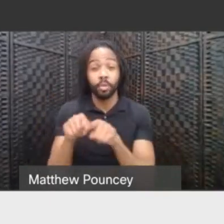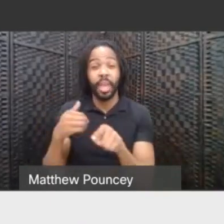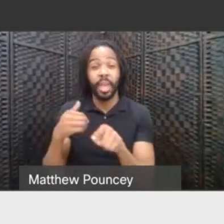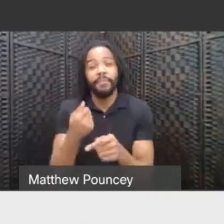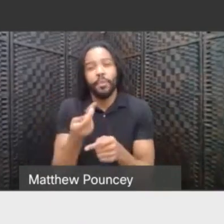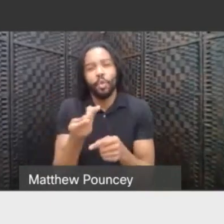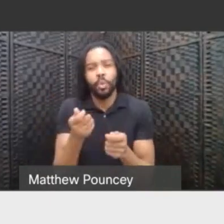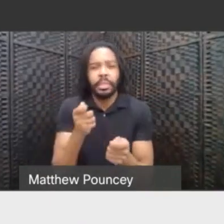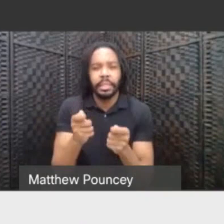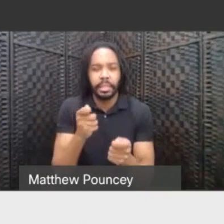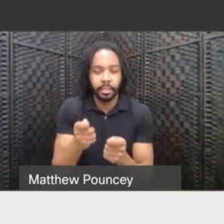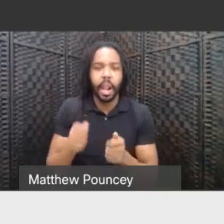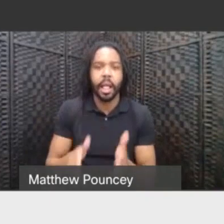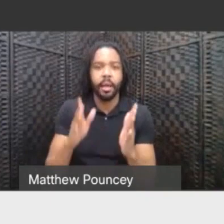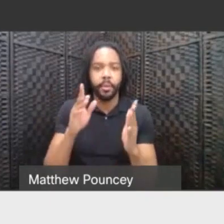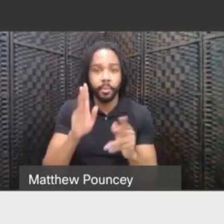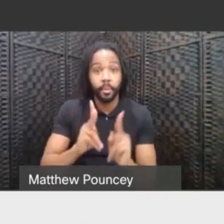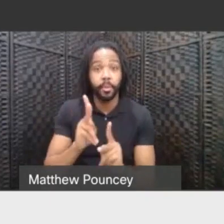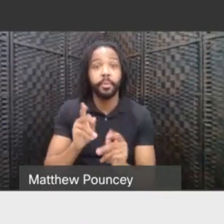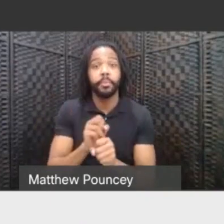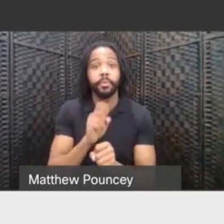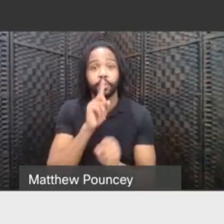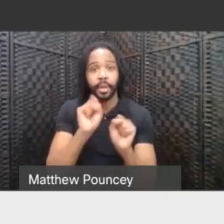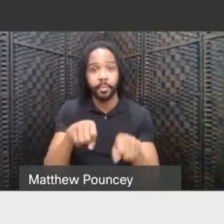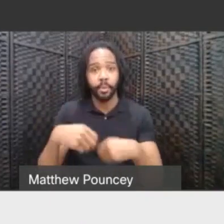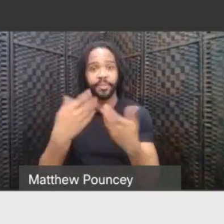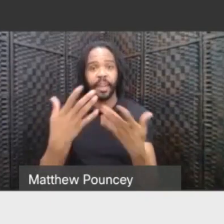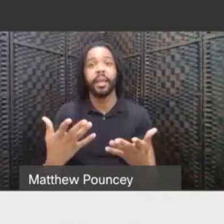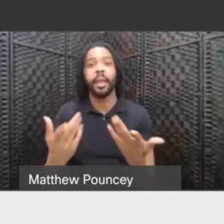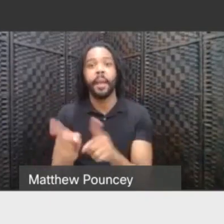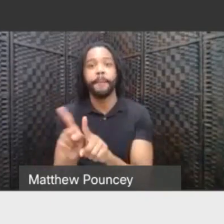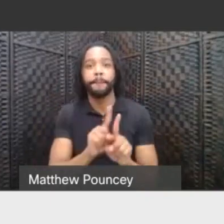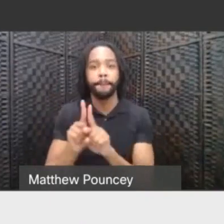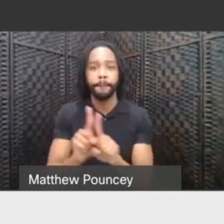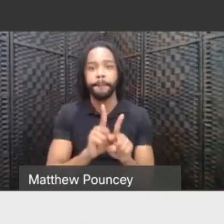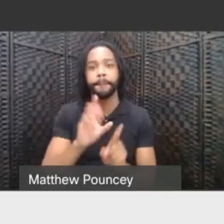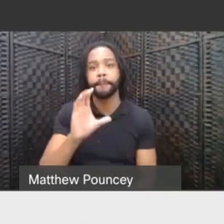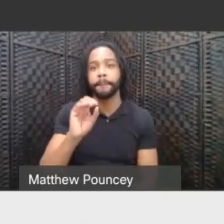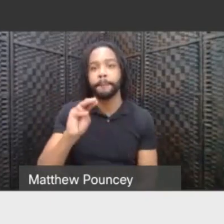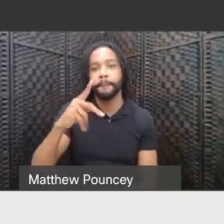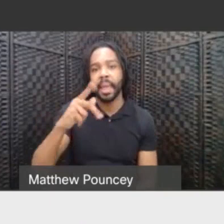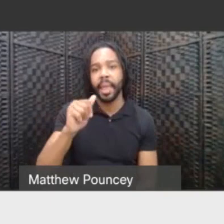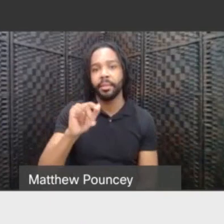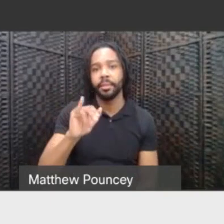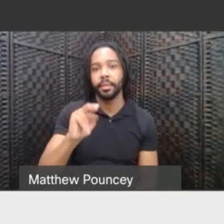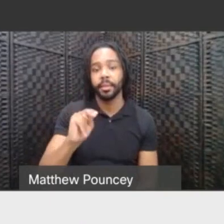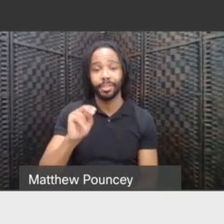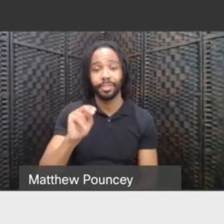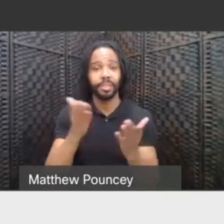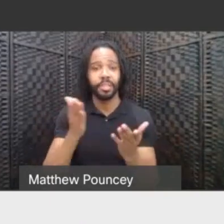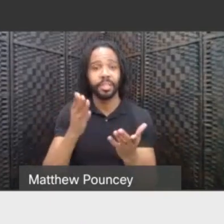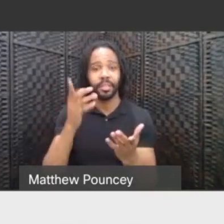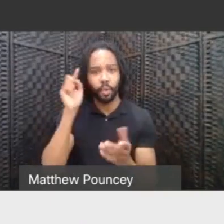allow for people to provide um, companion services in residences